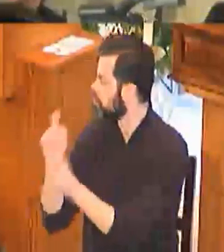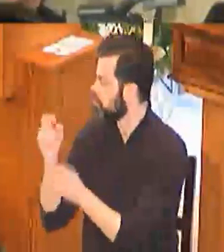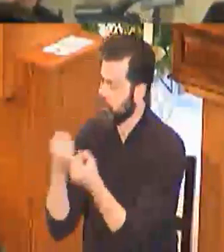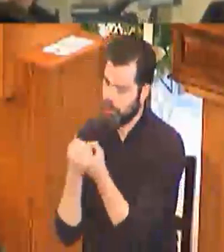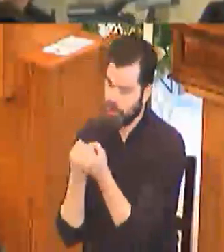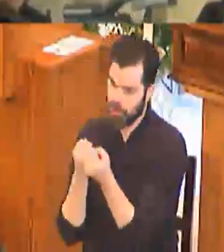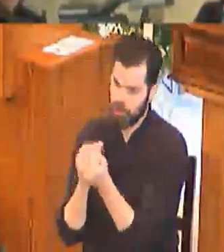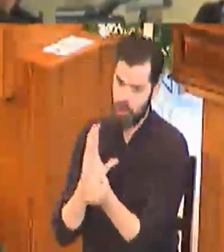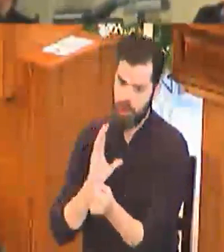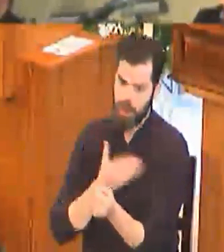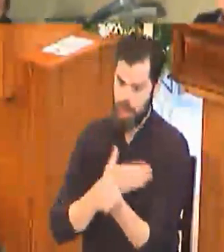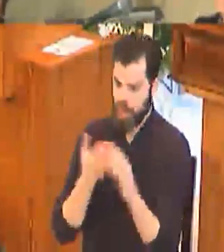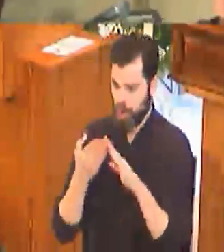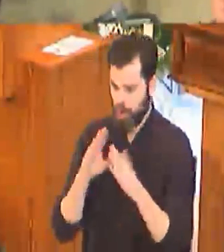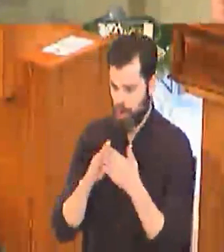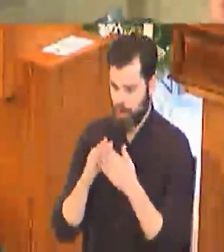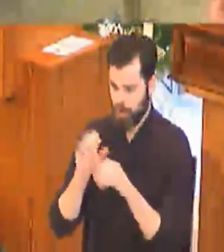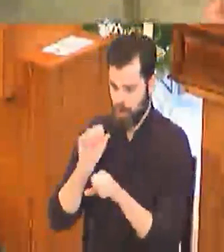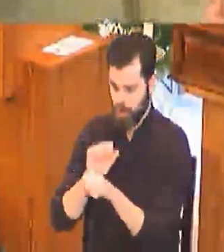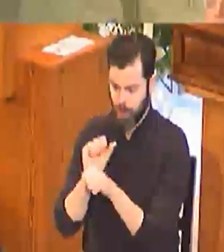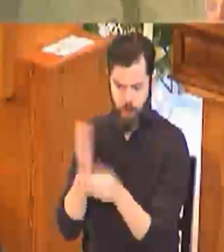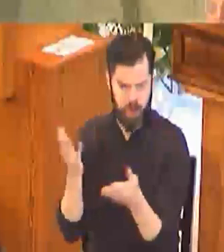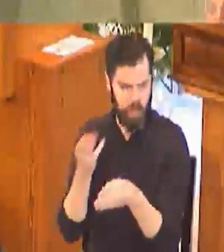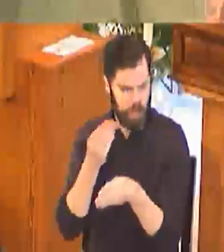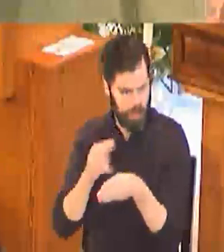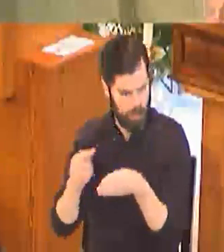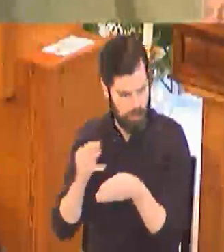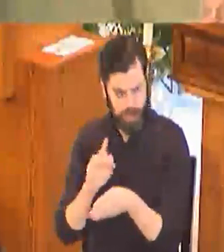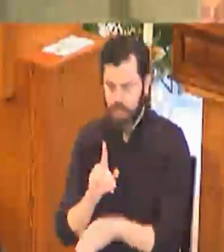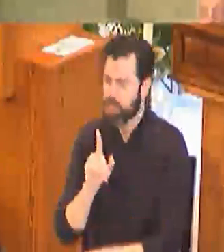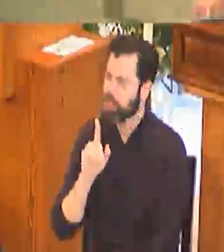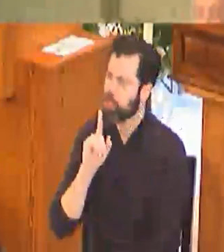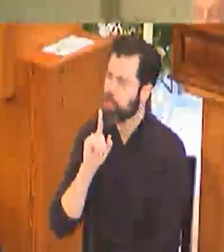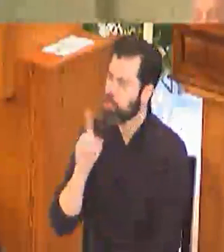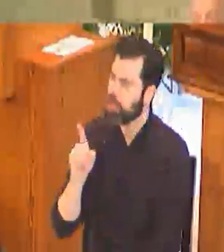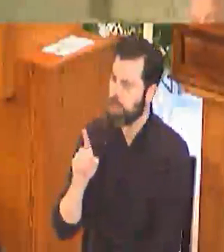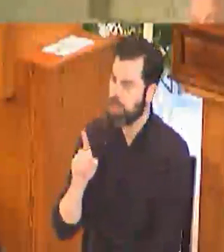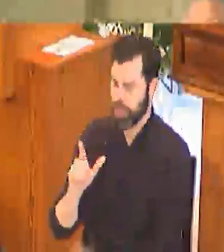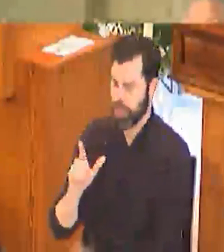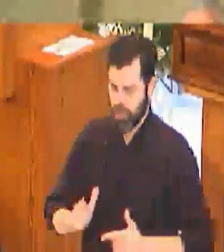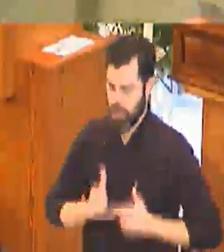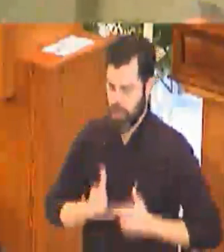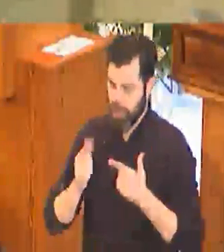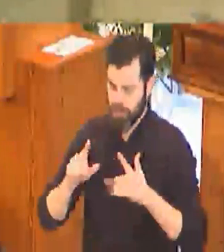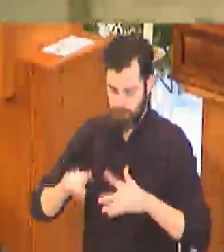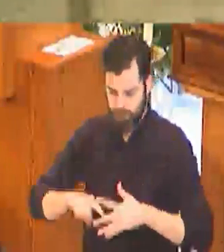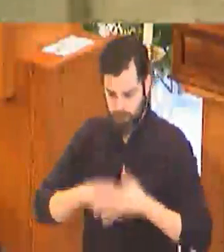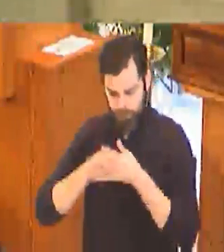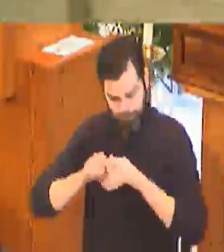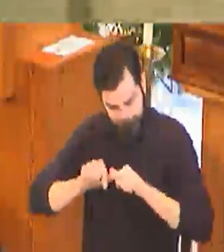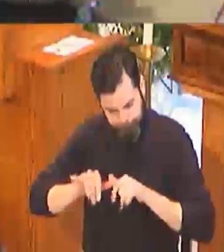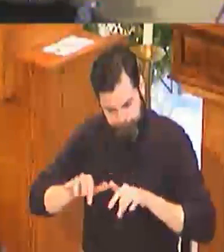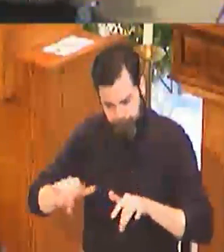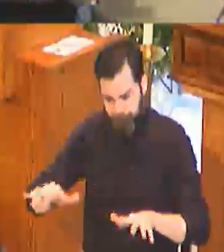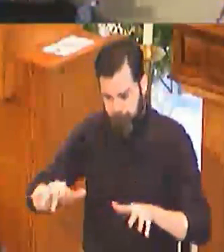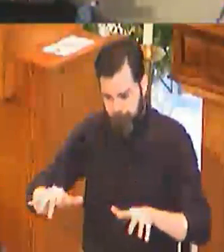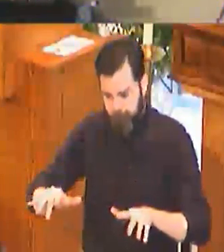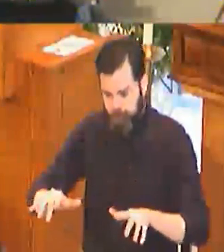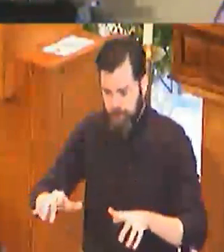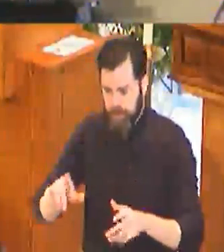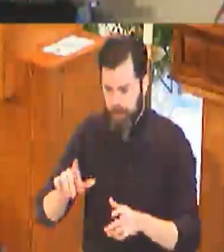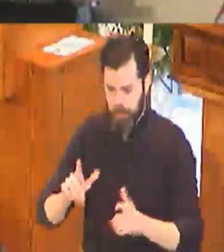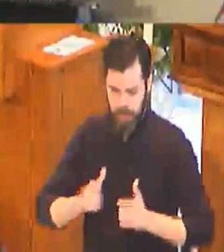and power the work of this ministry, to truly put life into our vision and mission, to transform